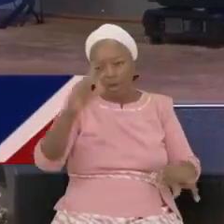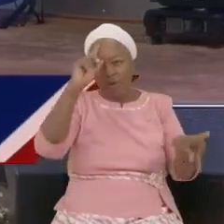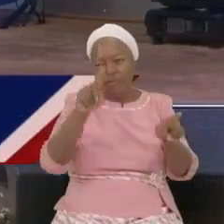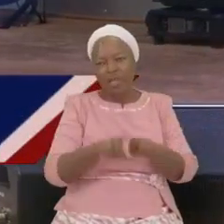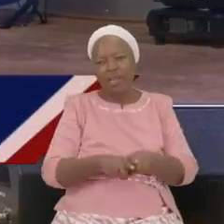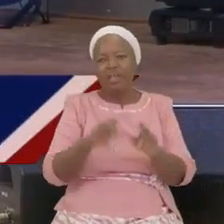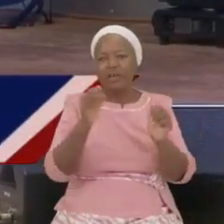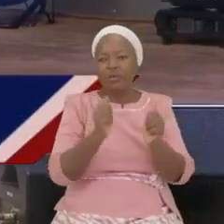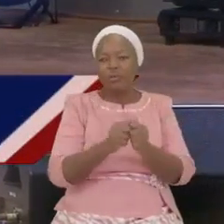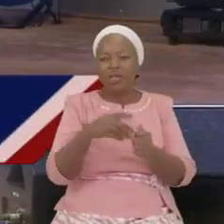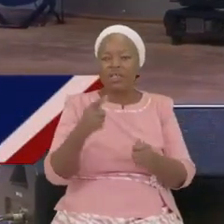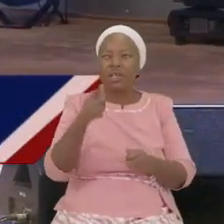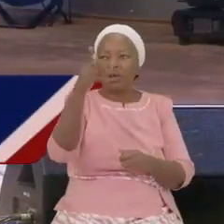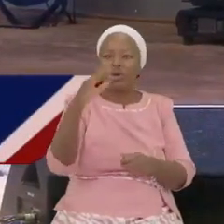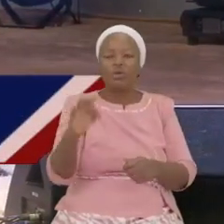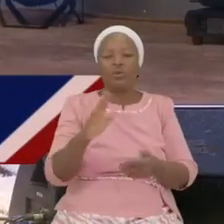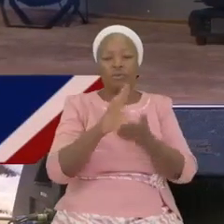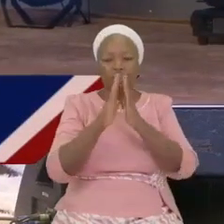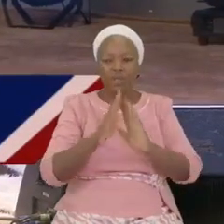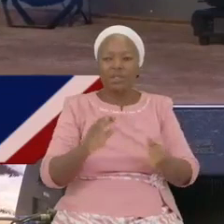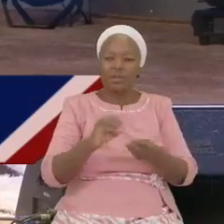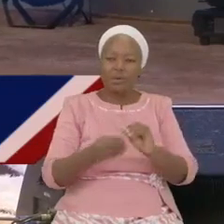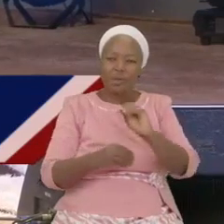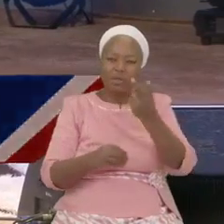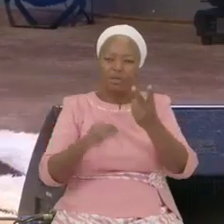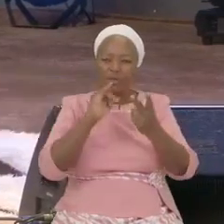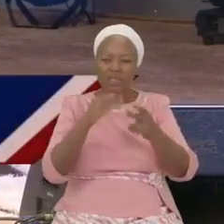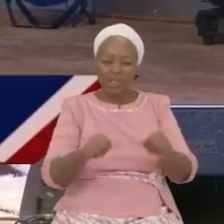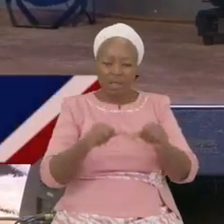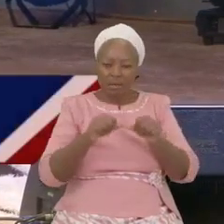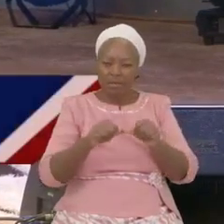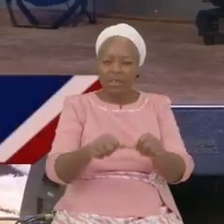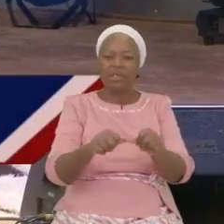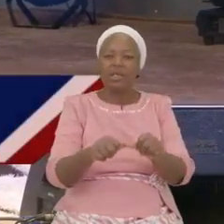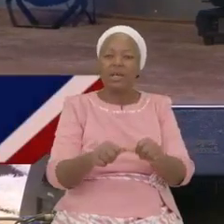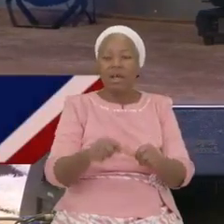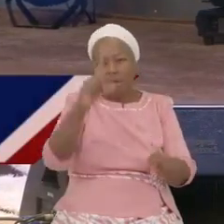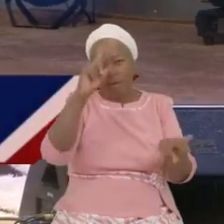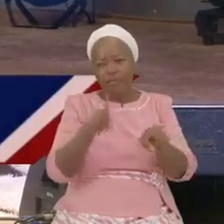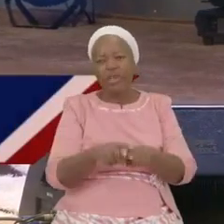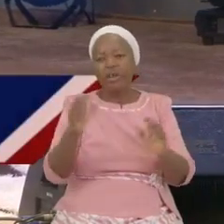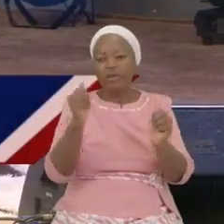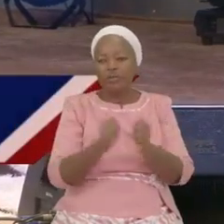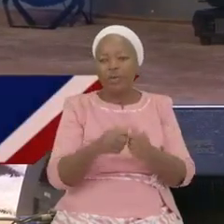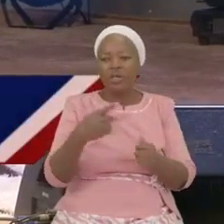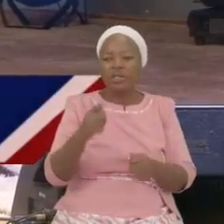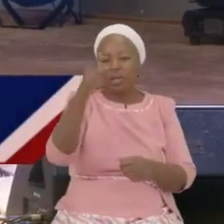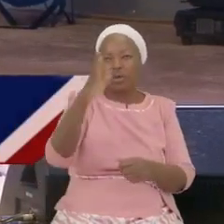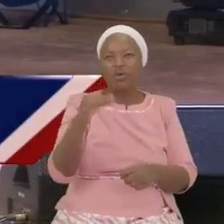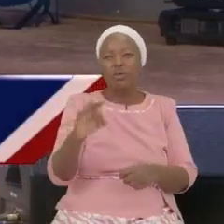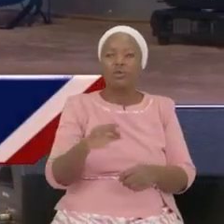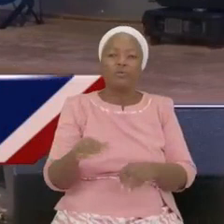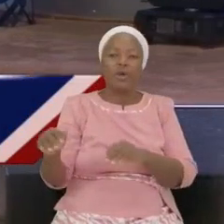covenant with the God of peace. Number two is the perpetual covenant with the God